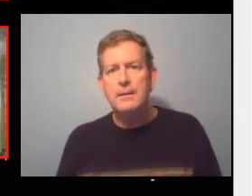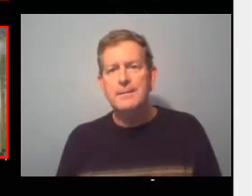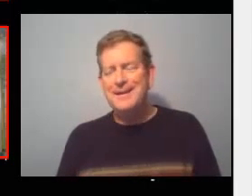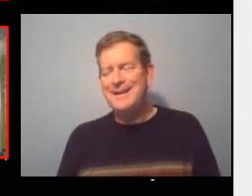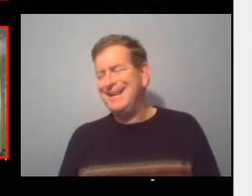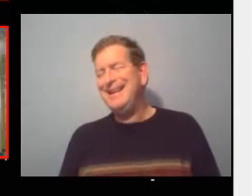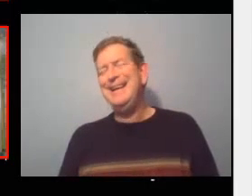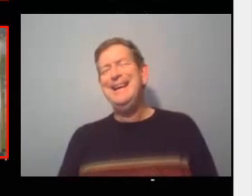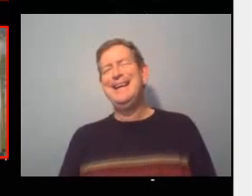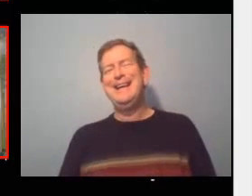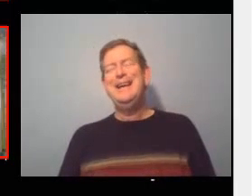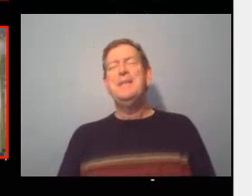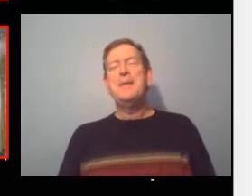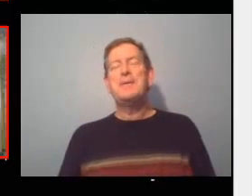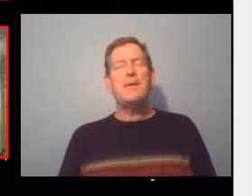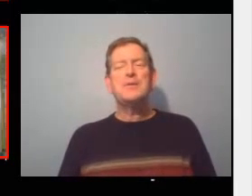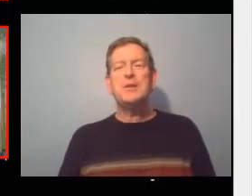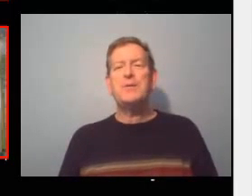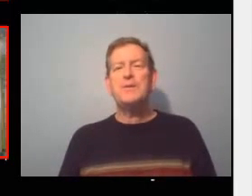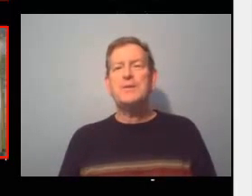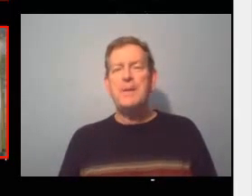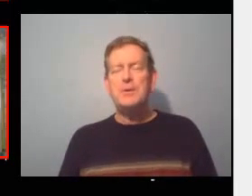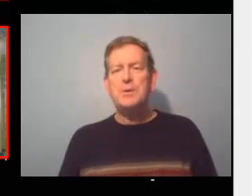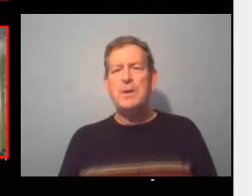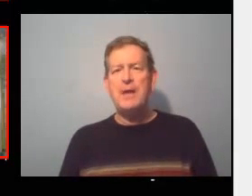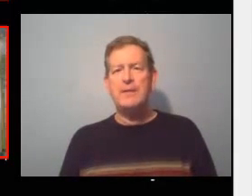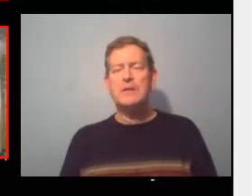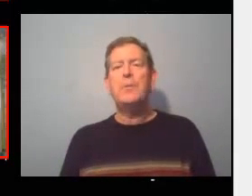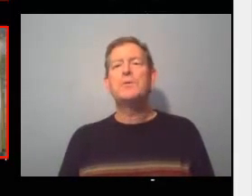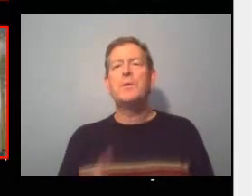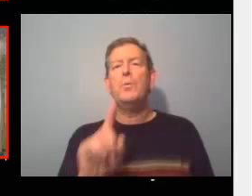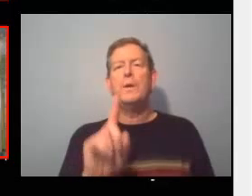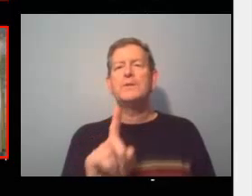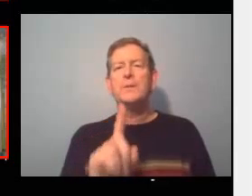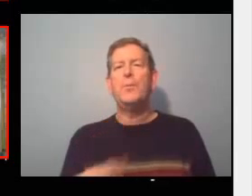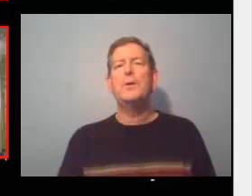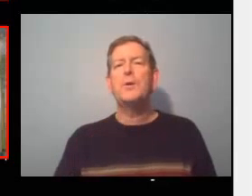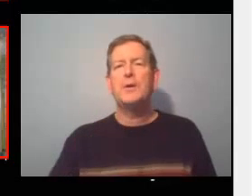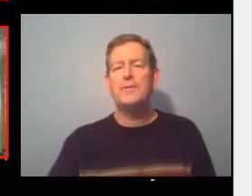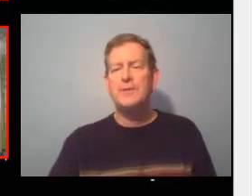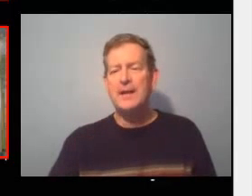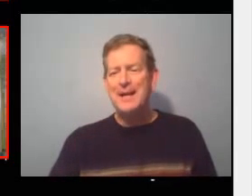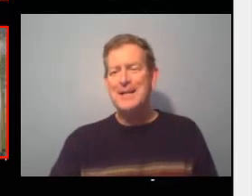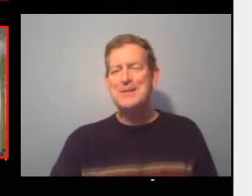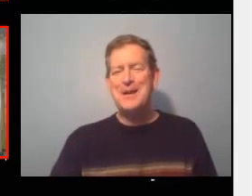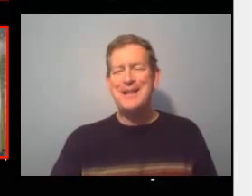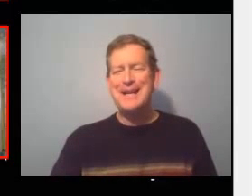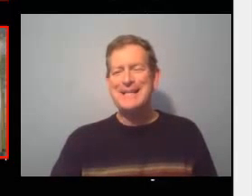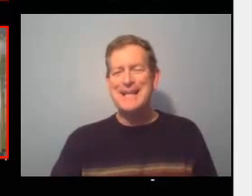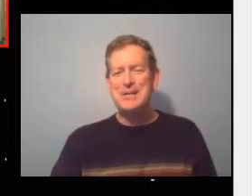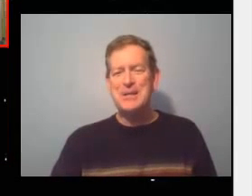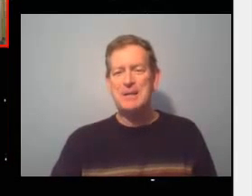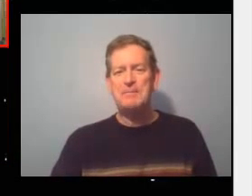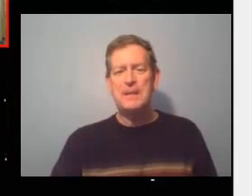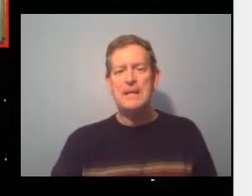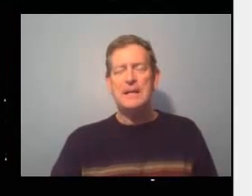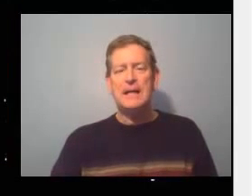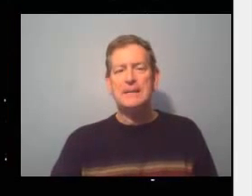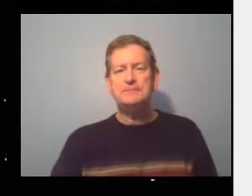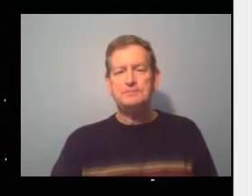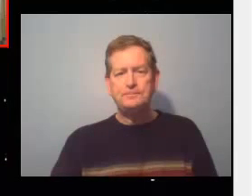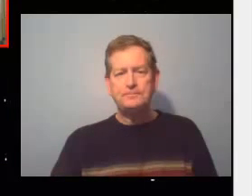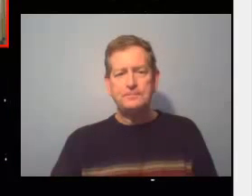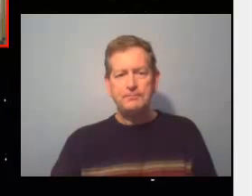l'école. There were about 6 different statements you gave as opposed to the one simple one you could have said. Let's go on to the next section here.